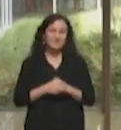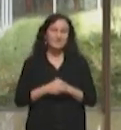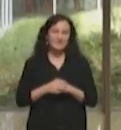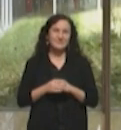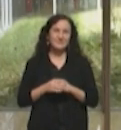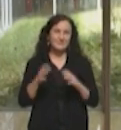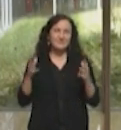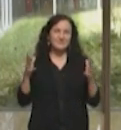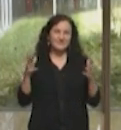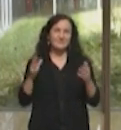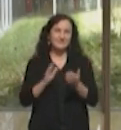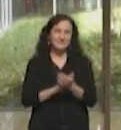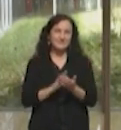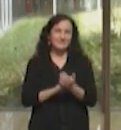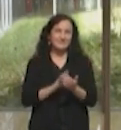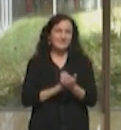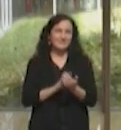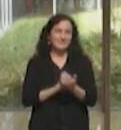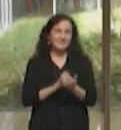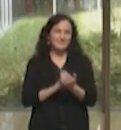that decision.